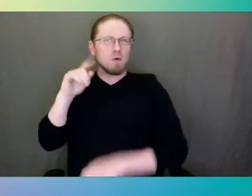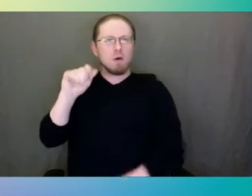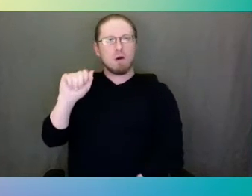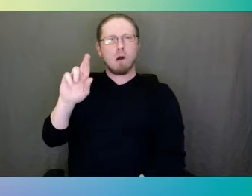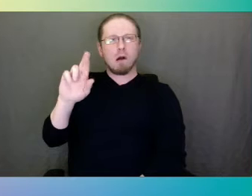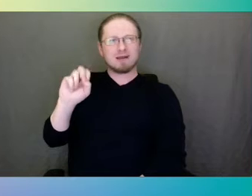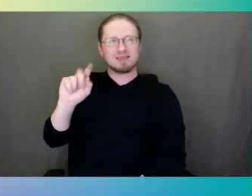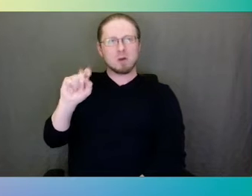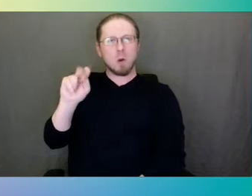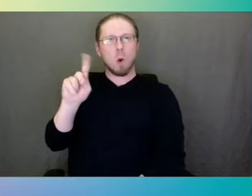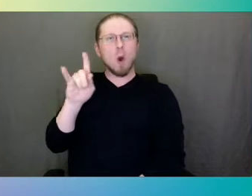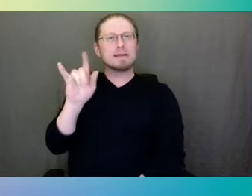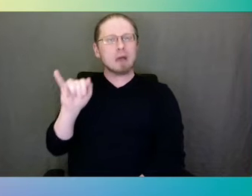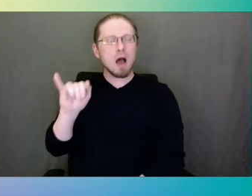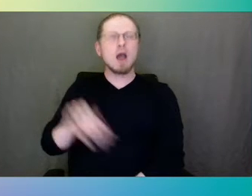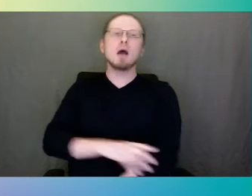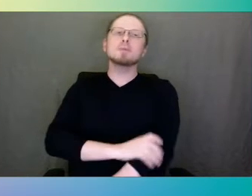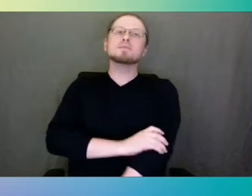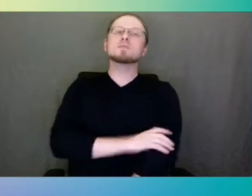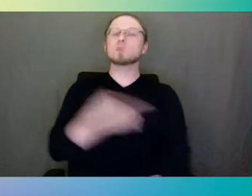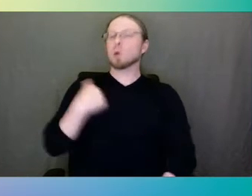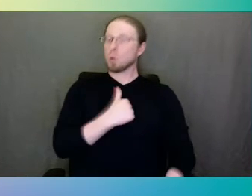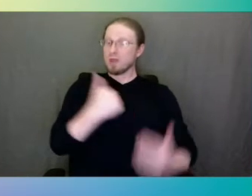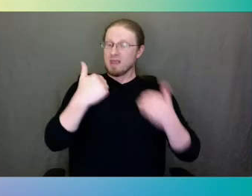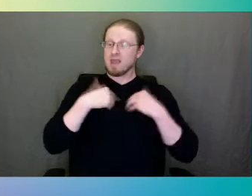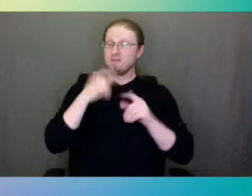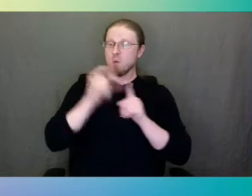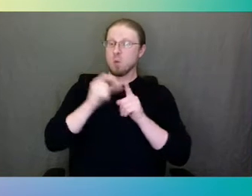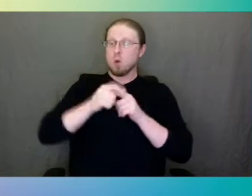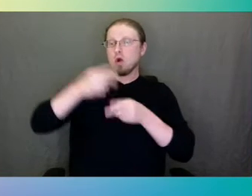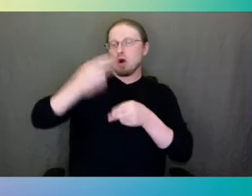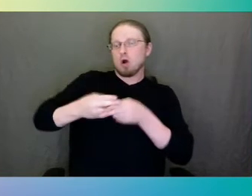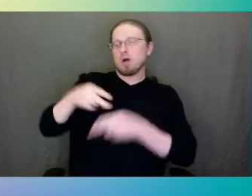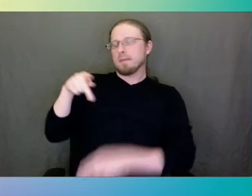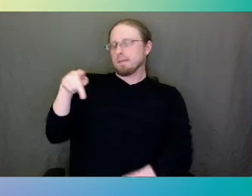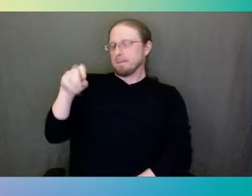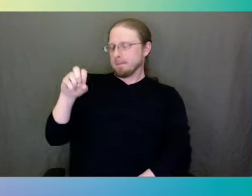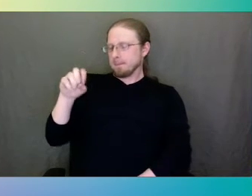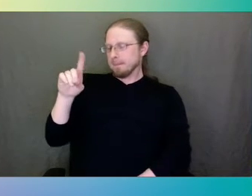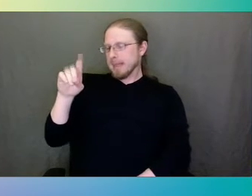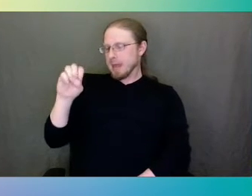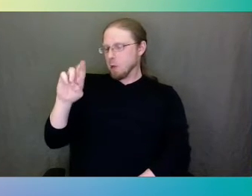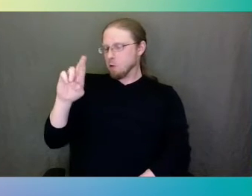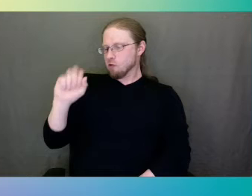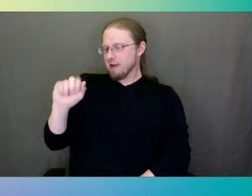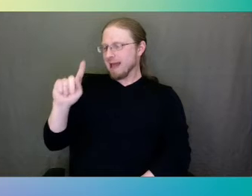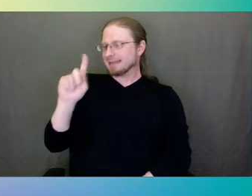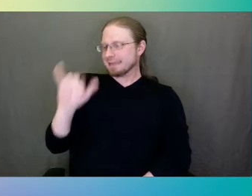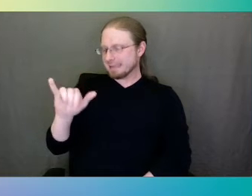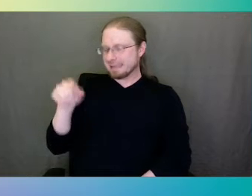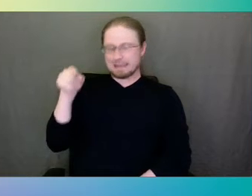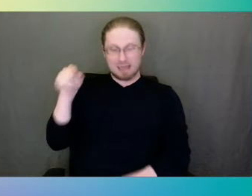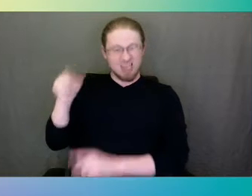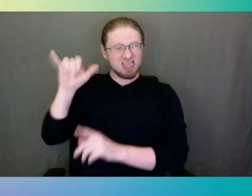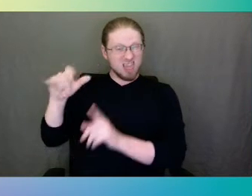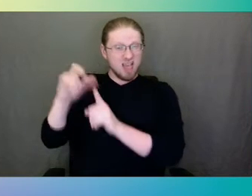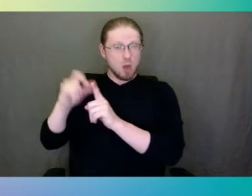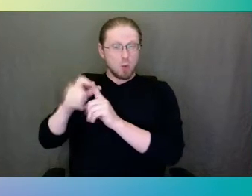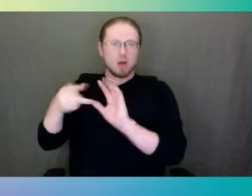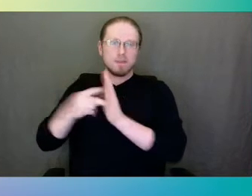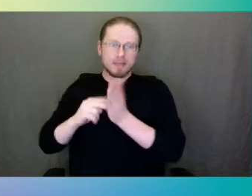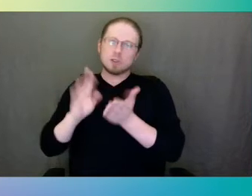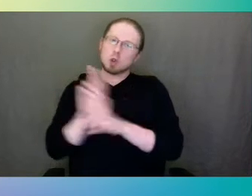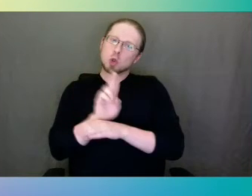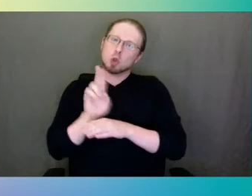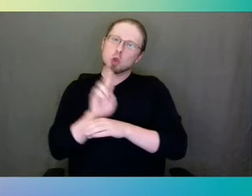thing. People were using that in order to use their position and their power to exploit a younger boy. So